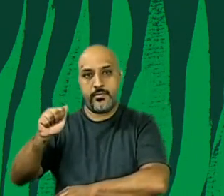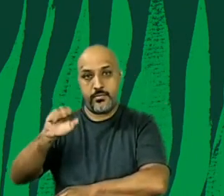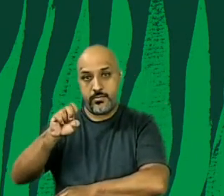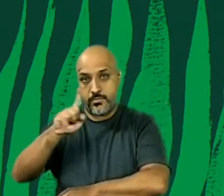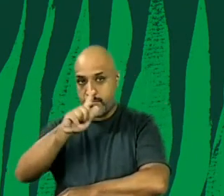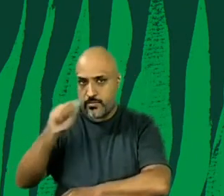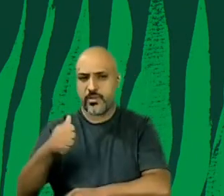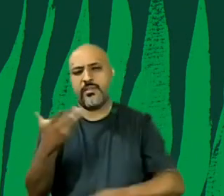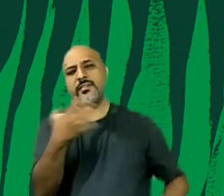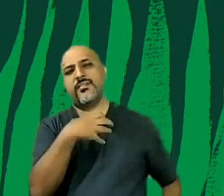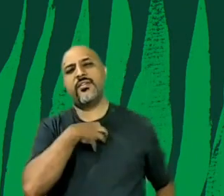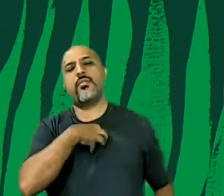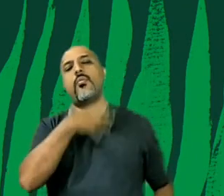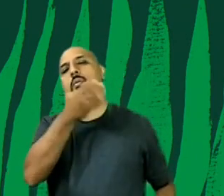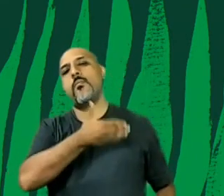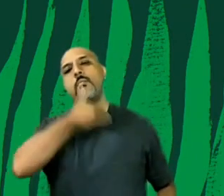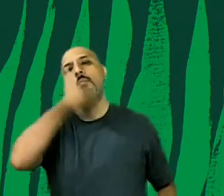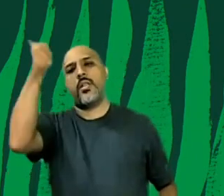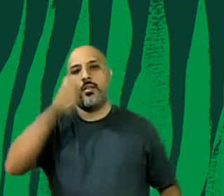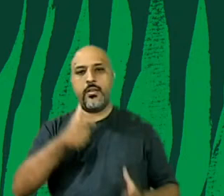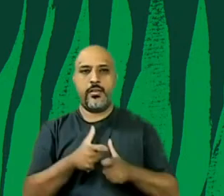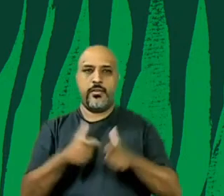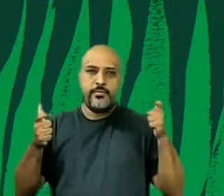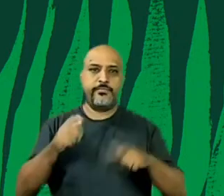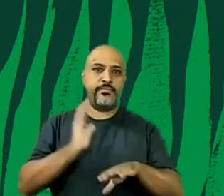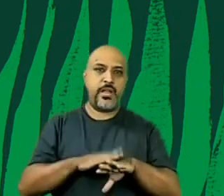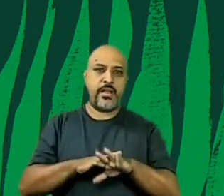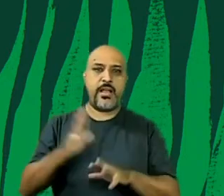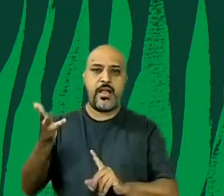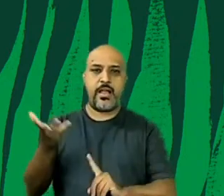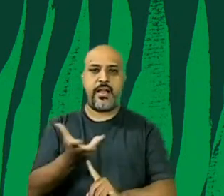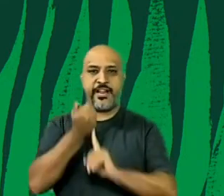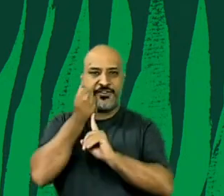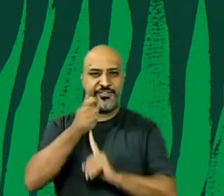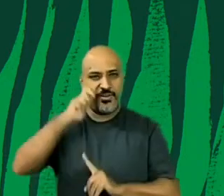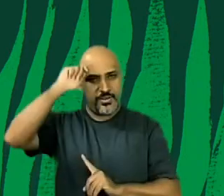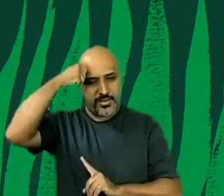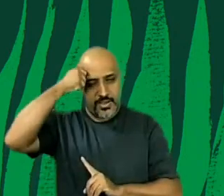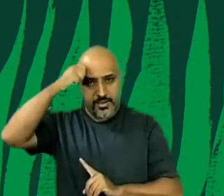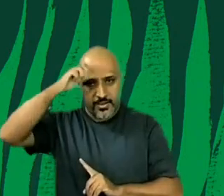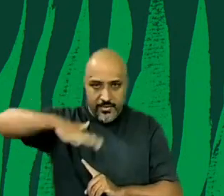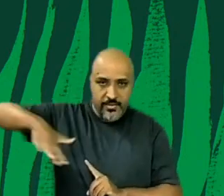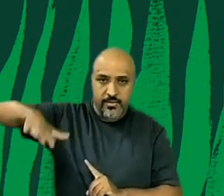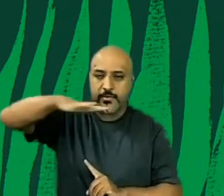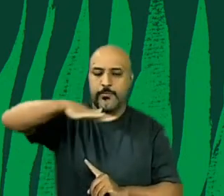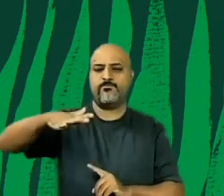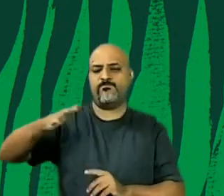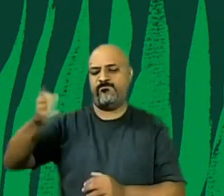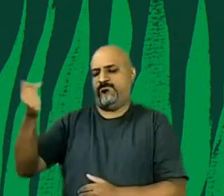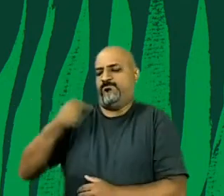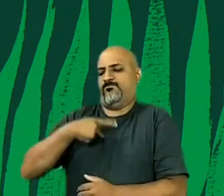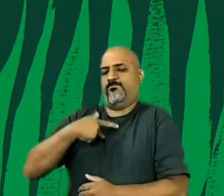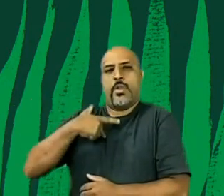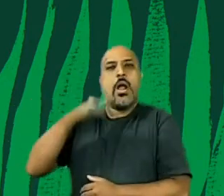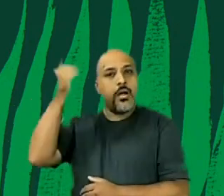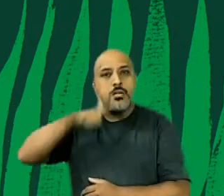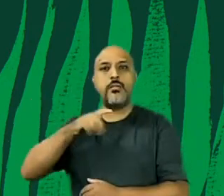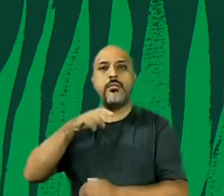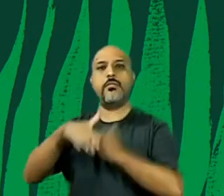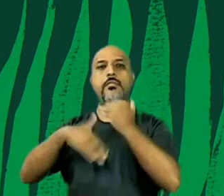this sense, what is the best fertilizer for Black art to not succumb to the